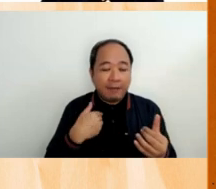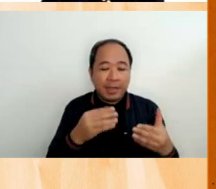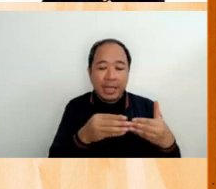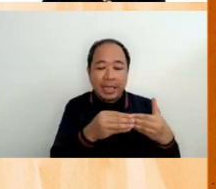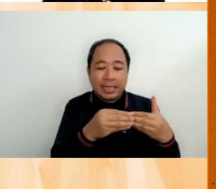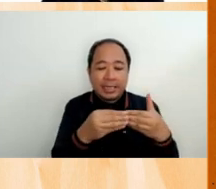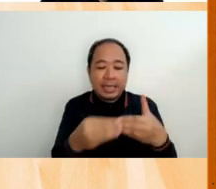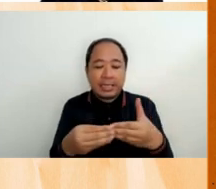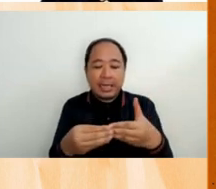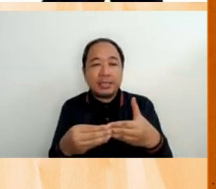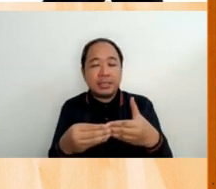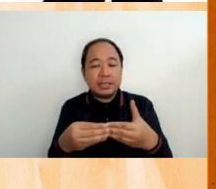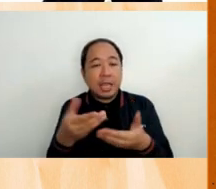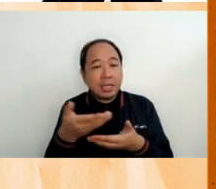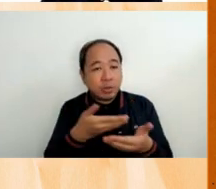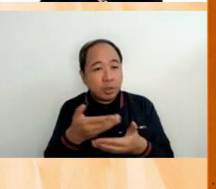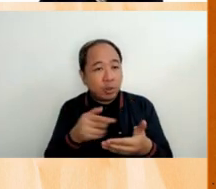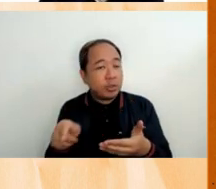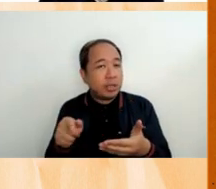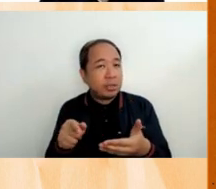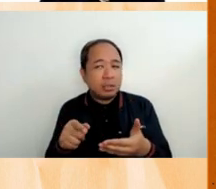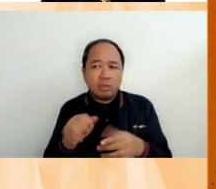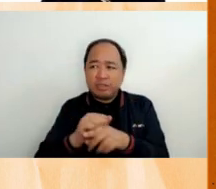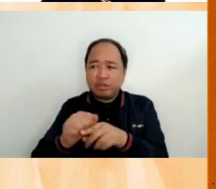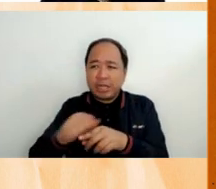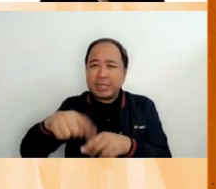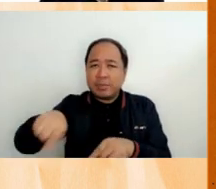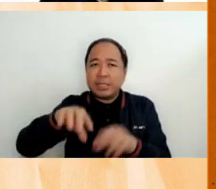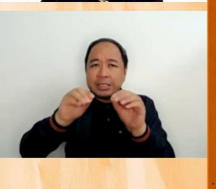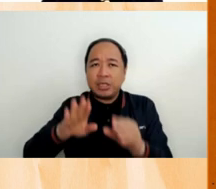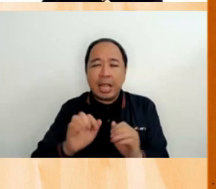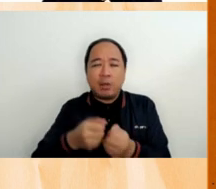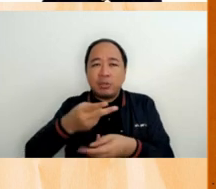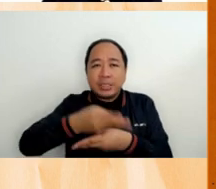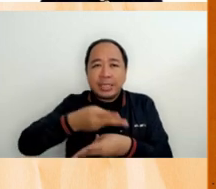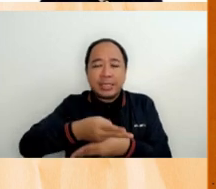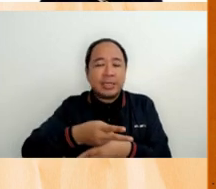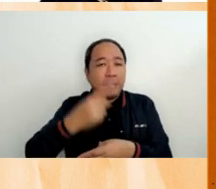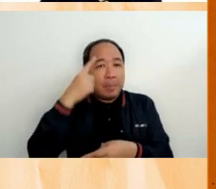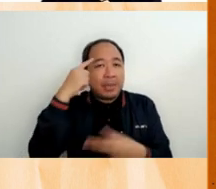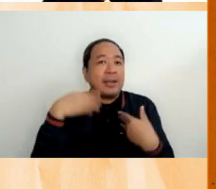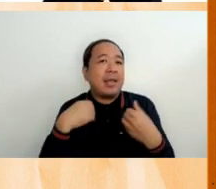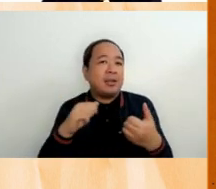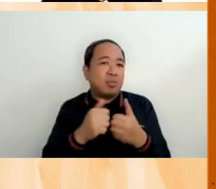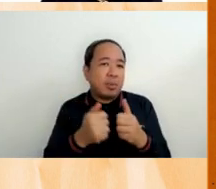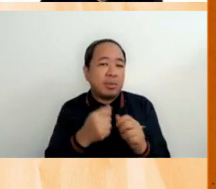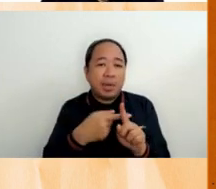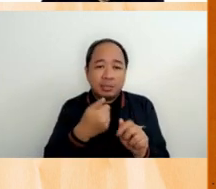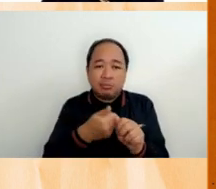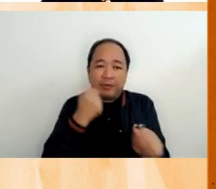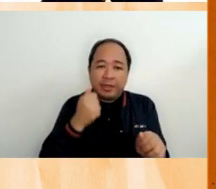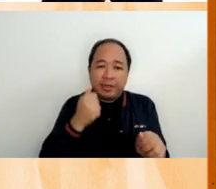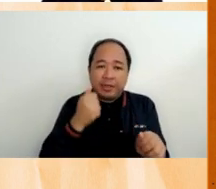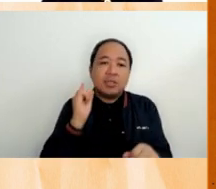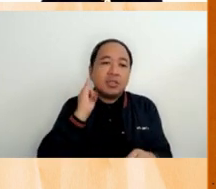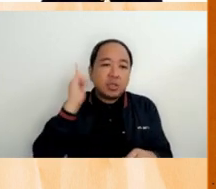They also collaborate for with faith-based groups, no? These groups